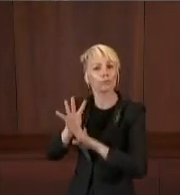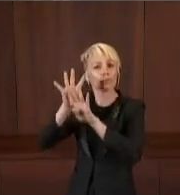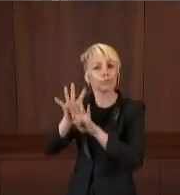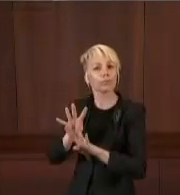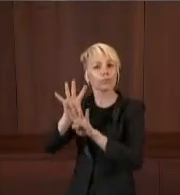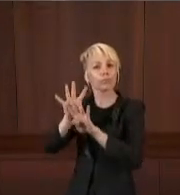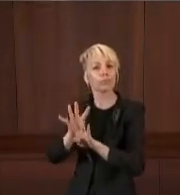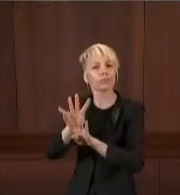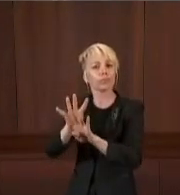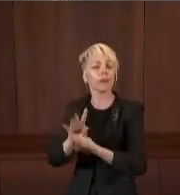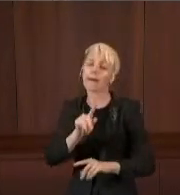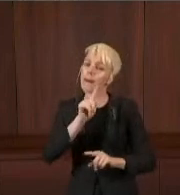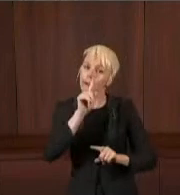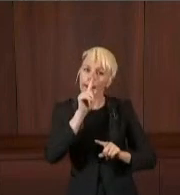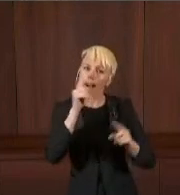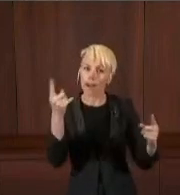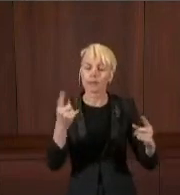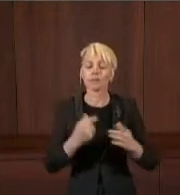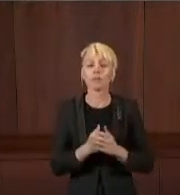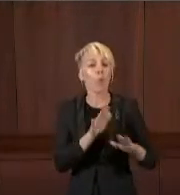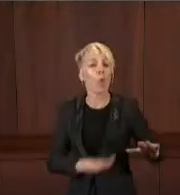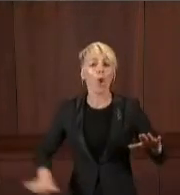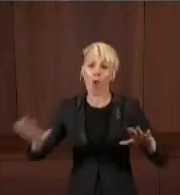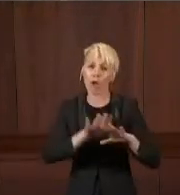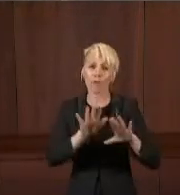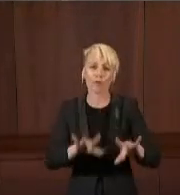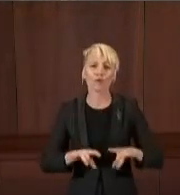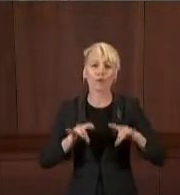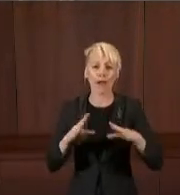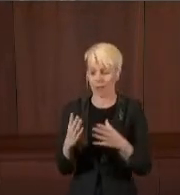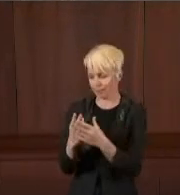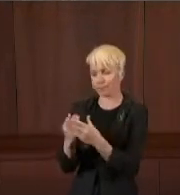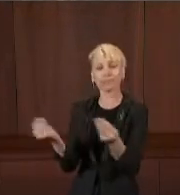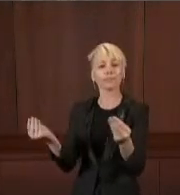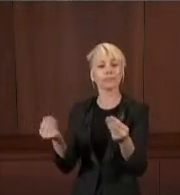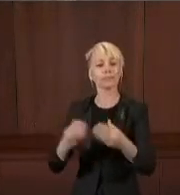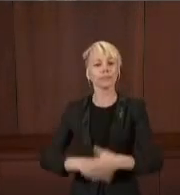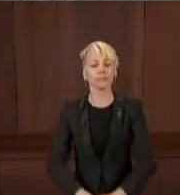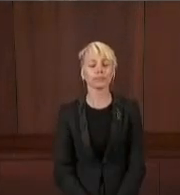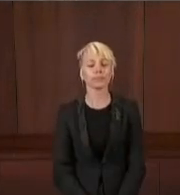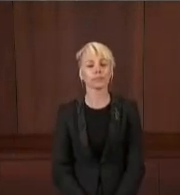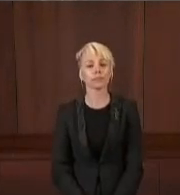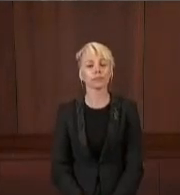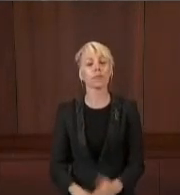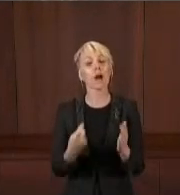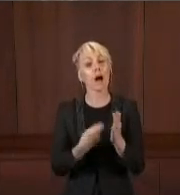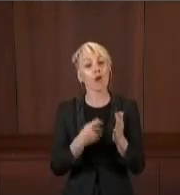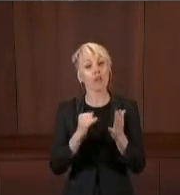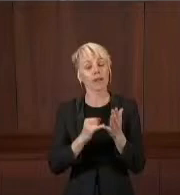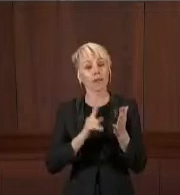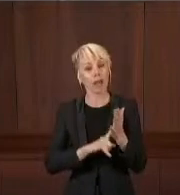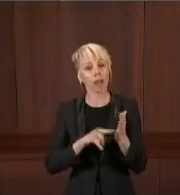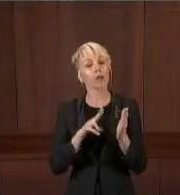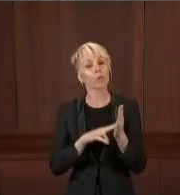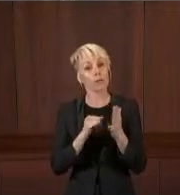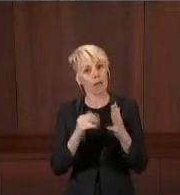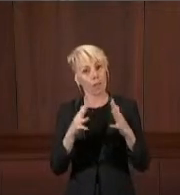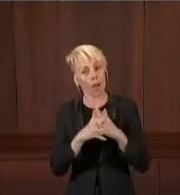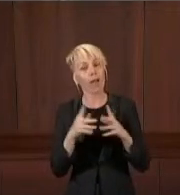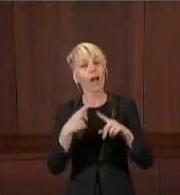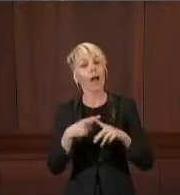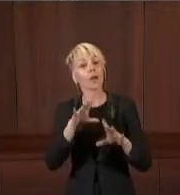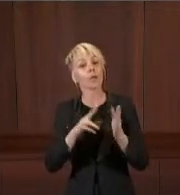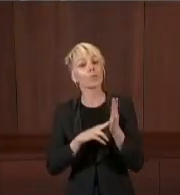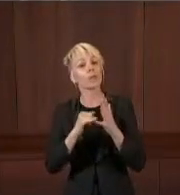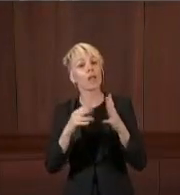services throughout New South Wales and Australia are not being held today. RSL New South Wales and the New South Wales